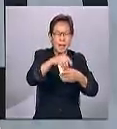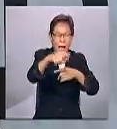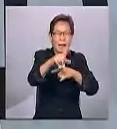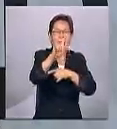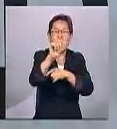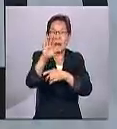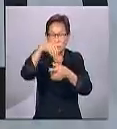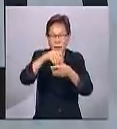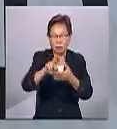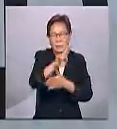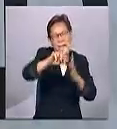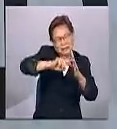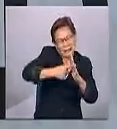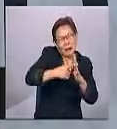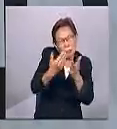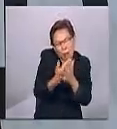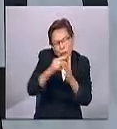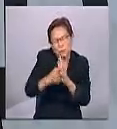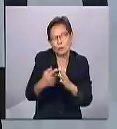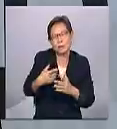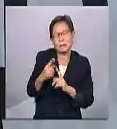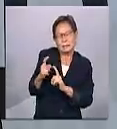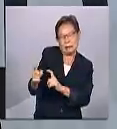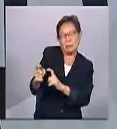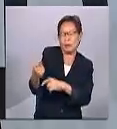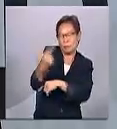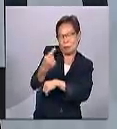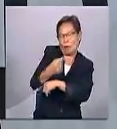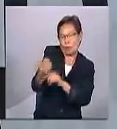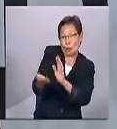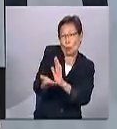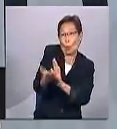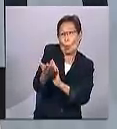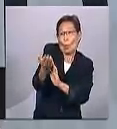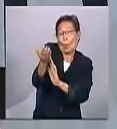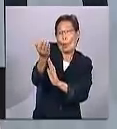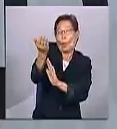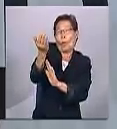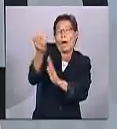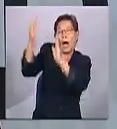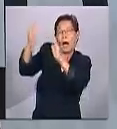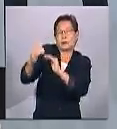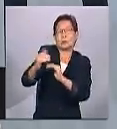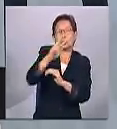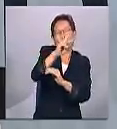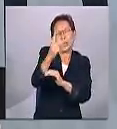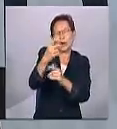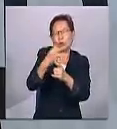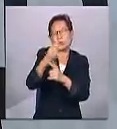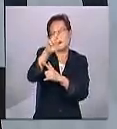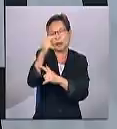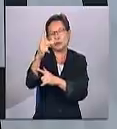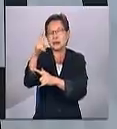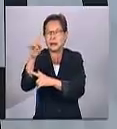know, they have just started. So we give them a few days for them to increase the capacity to, we expect them to do about 2,000 or 3,000